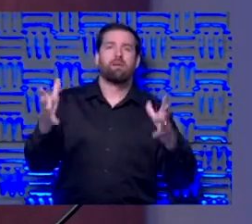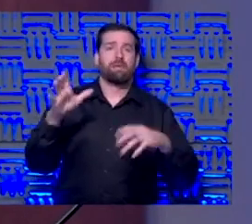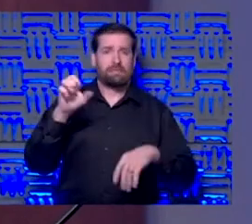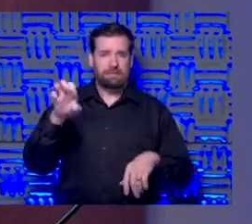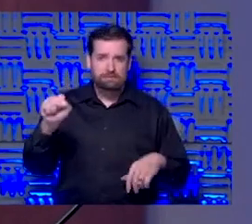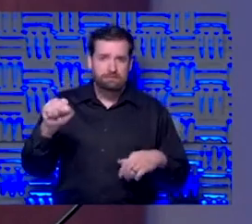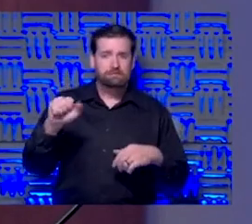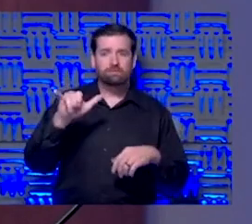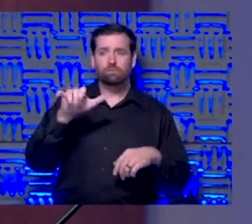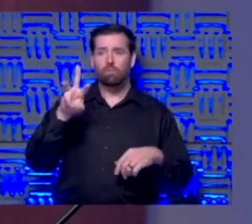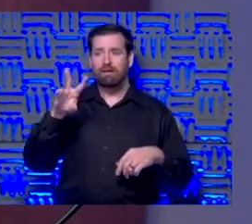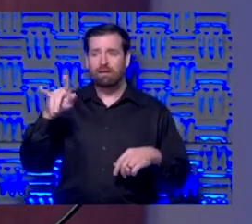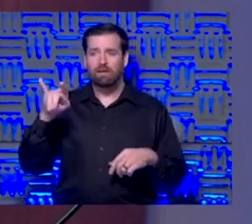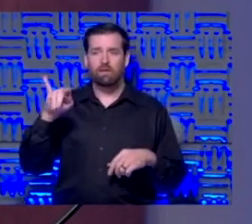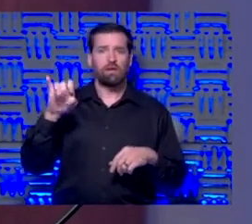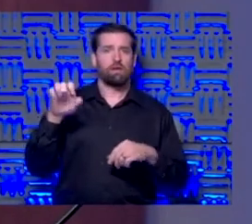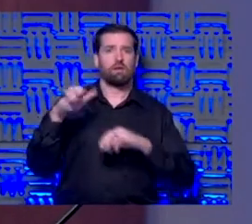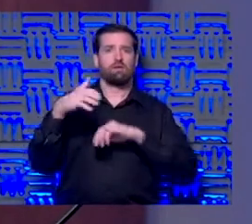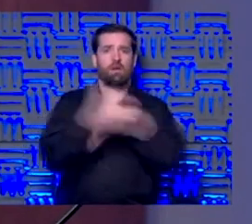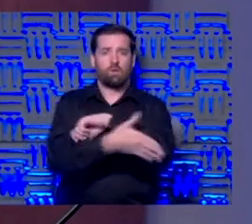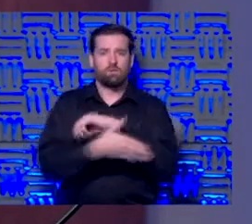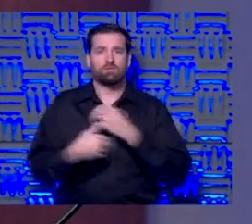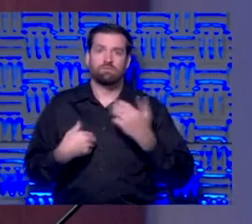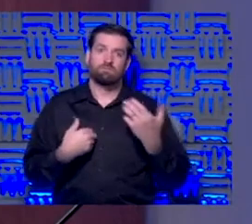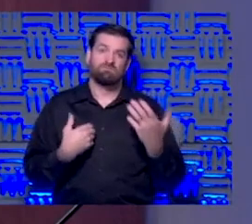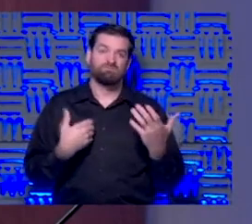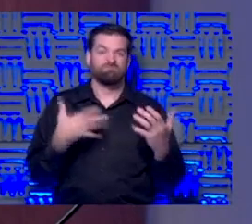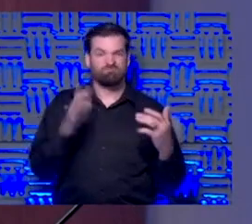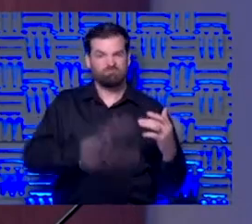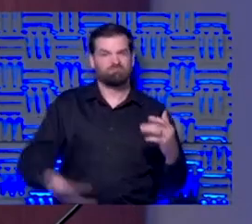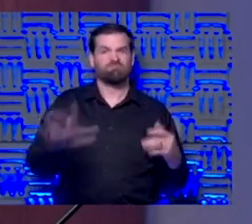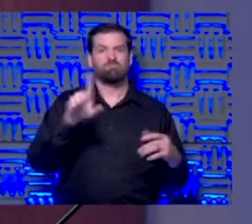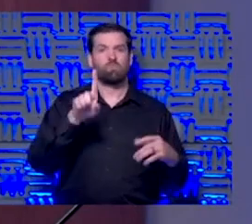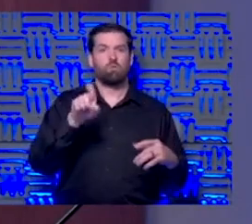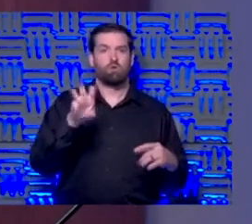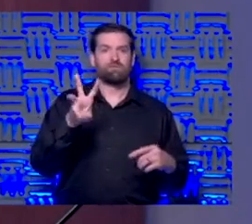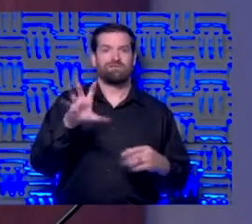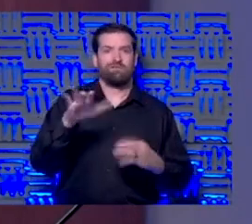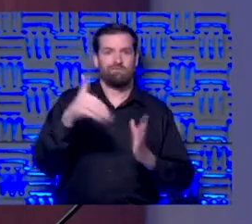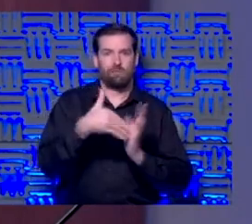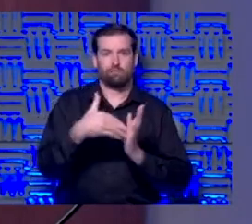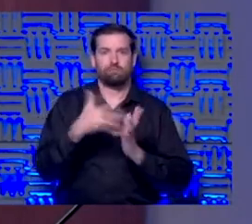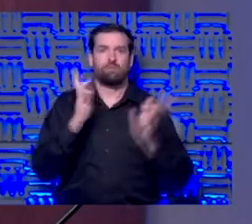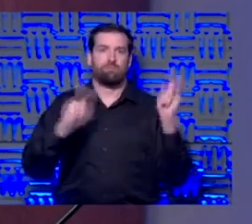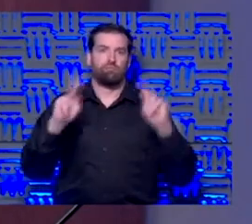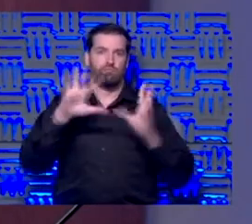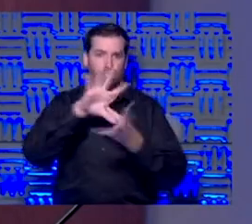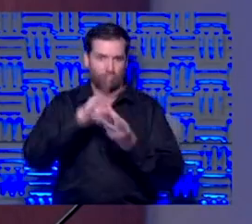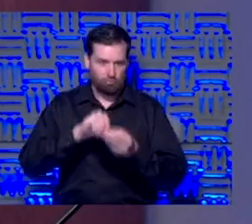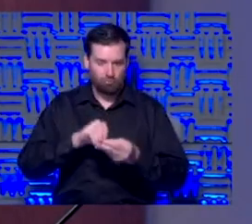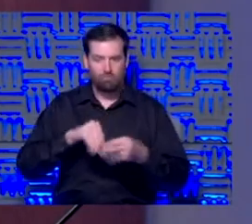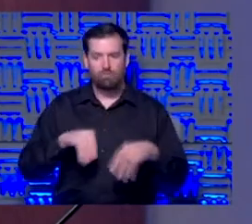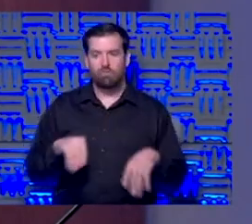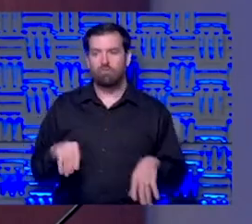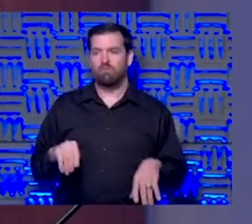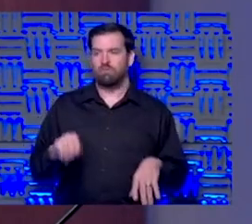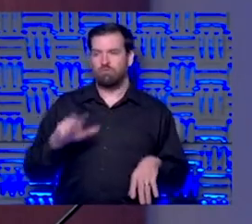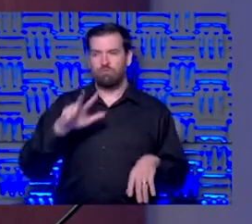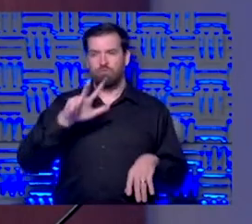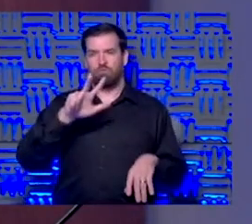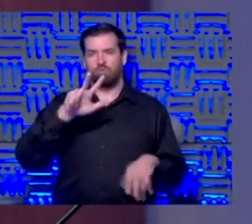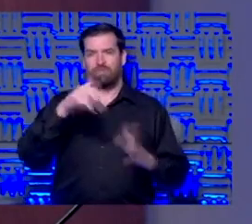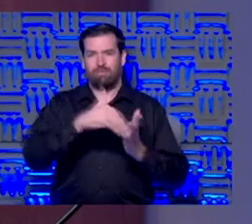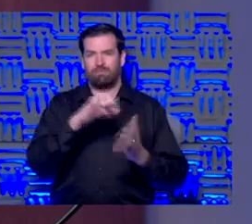County and how large our community is. So we've got approximately 165,000 people in Wyandotte County, and we're sitting at about